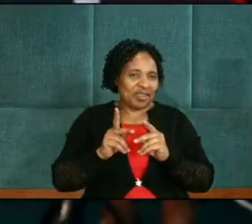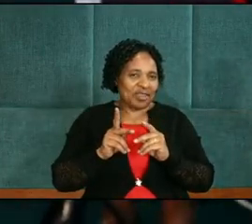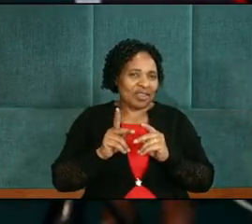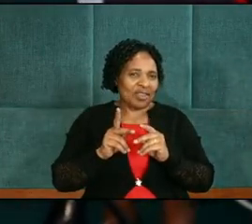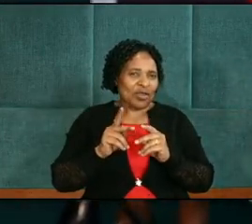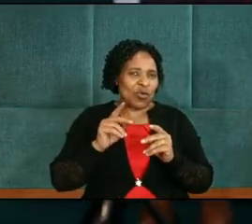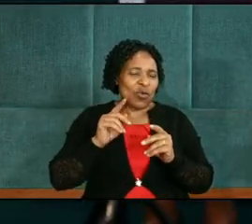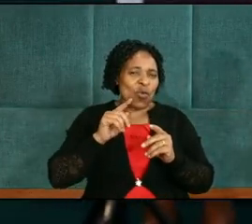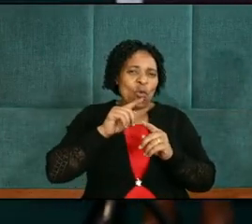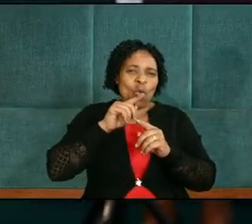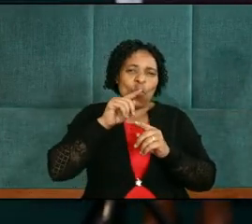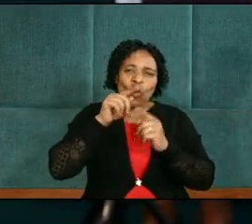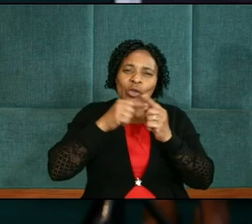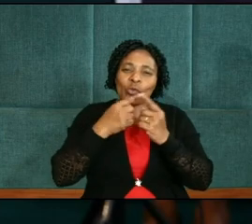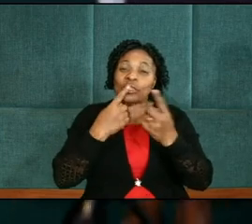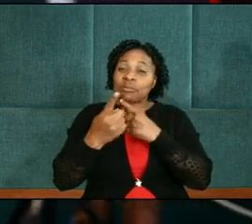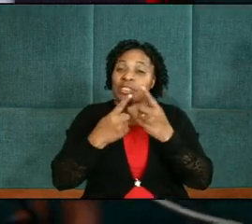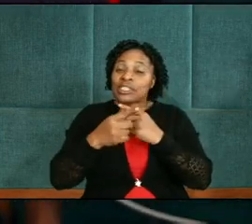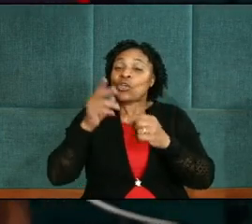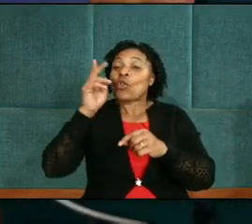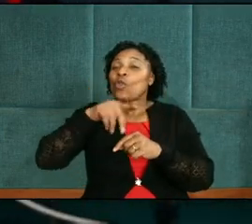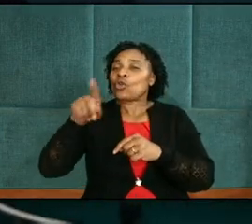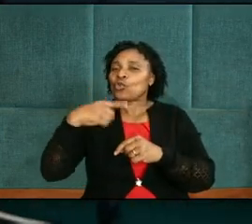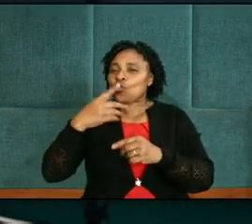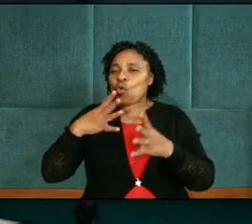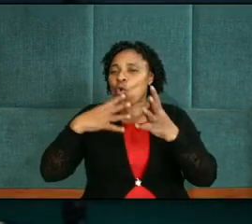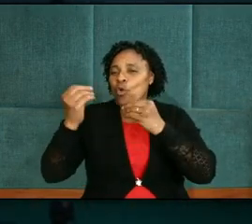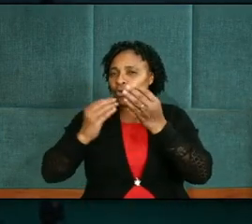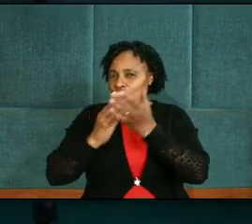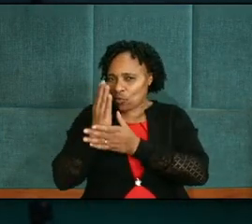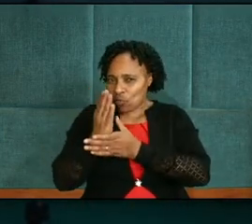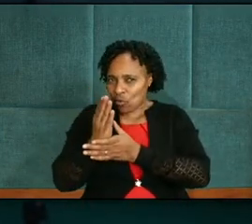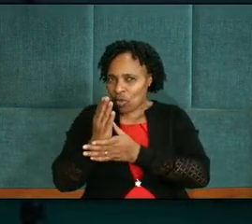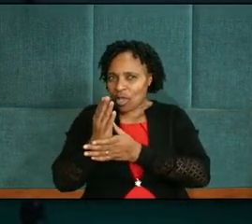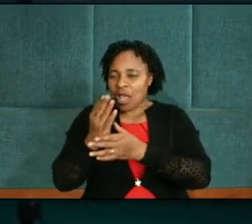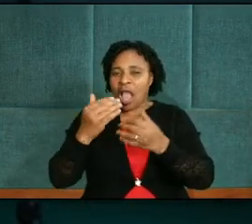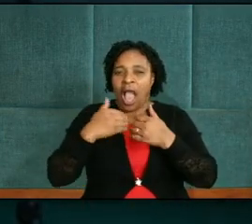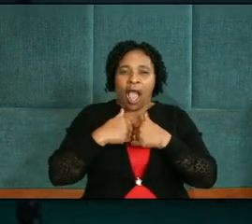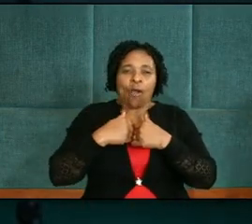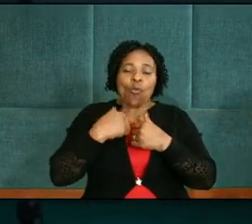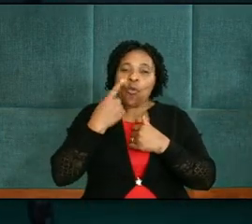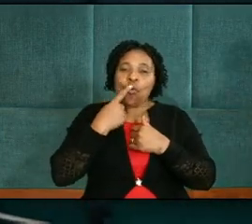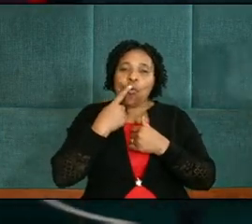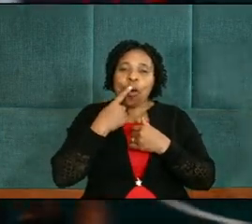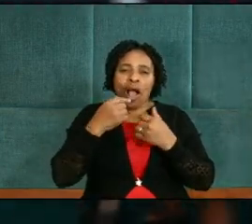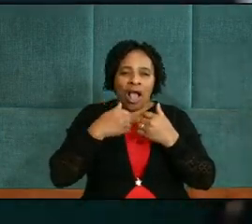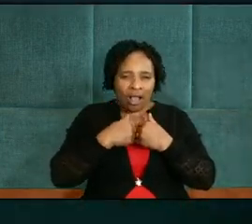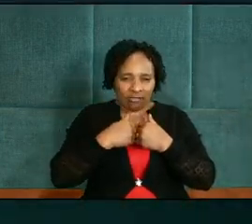That's going to make the difference between those who go through and those who have the beep beep.